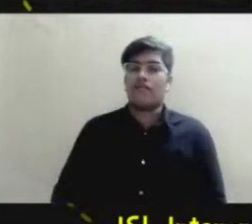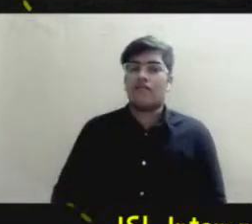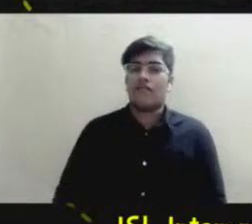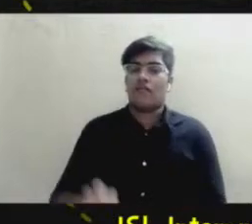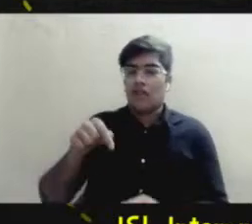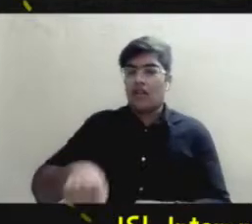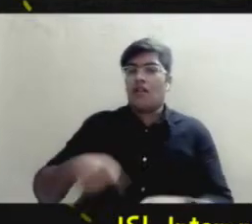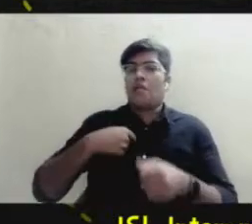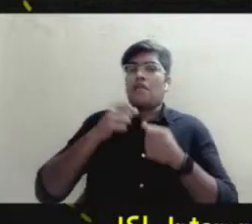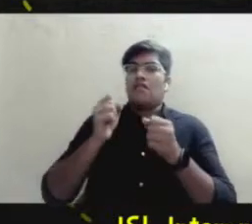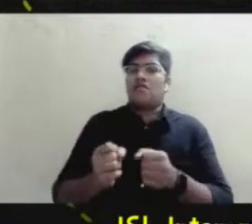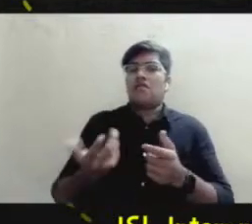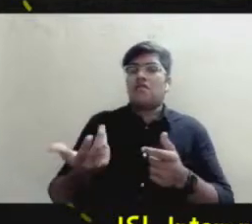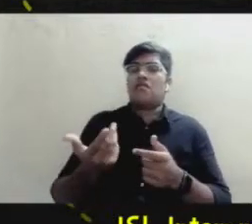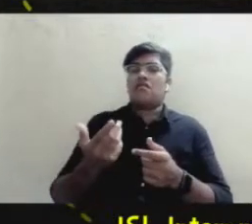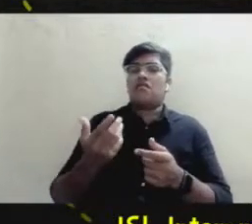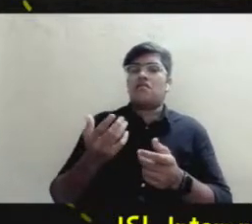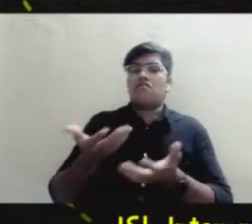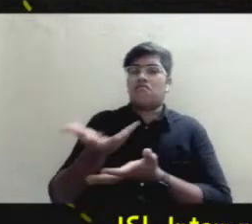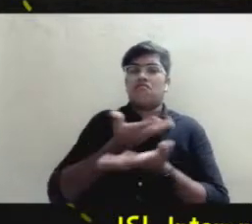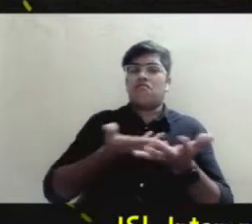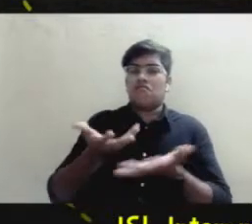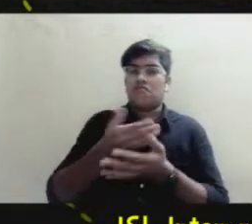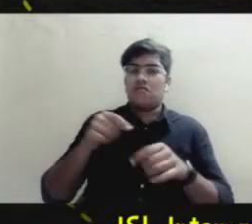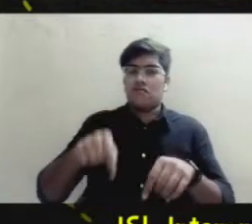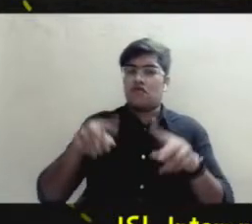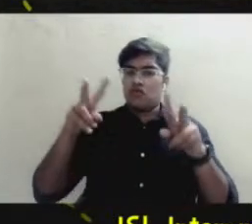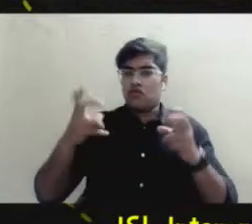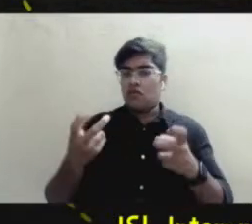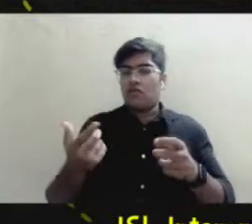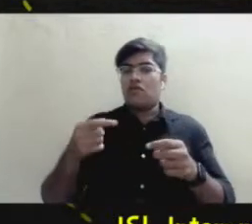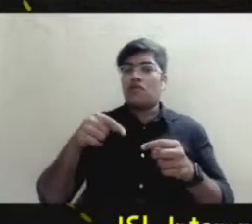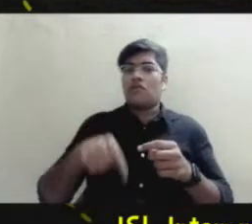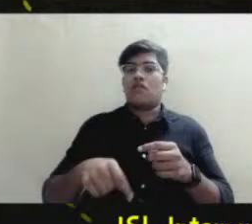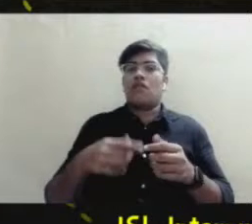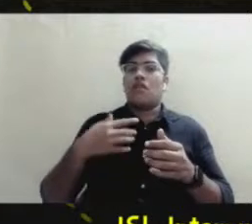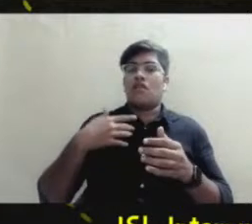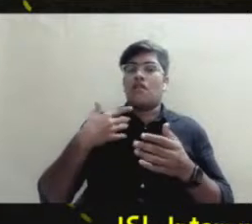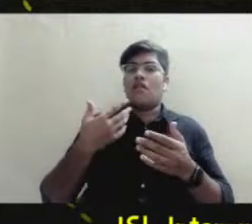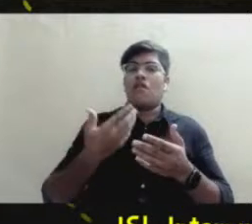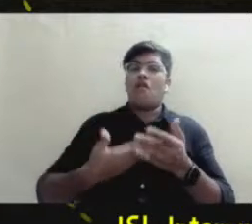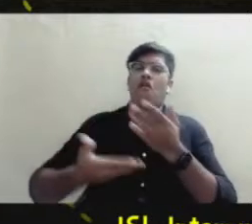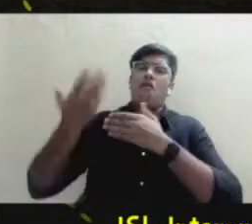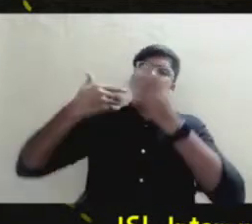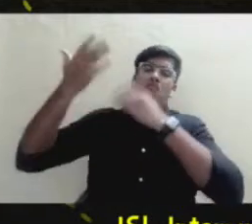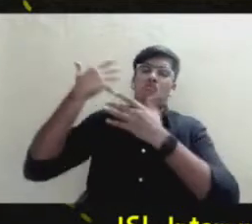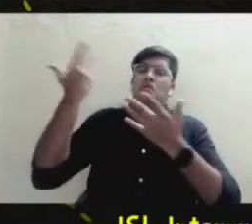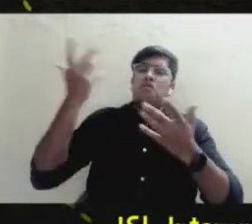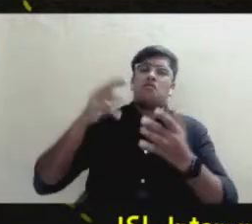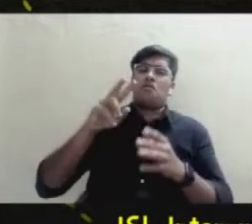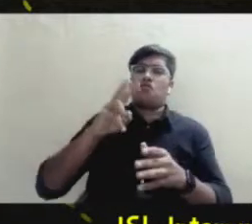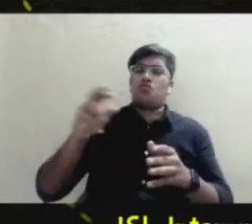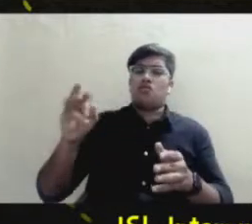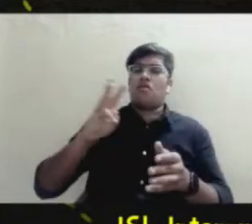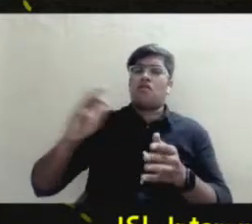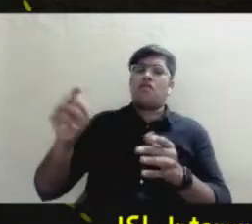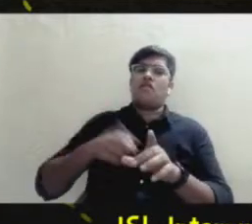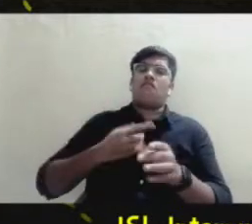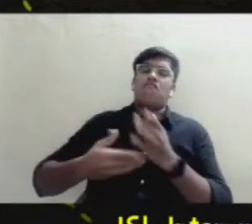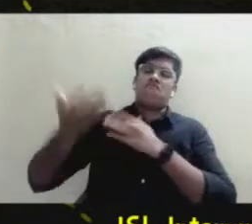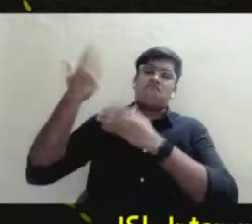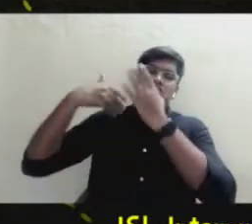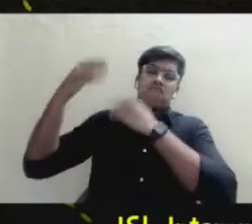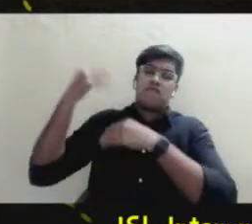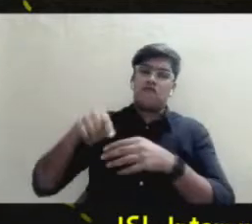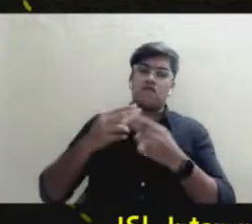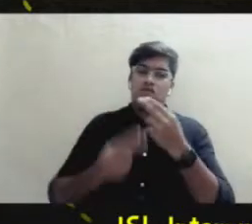and discussing this, and all of this happened so many centuries ago. I think one of the fascinating things